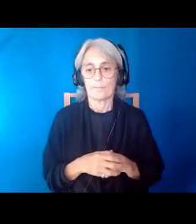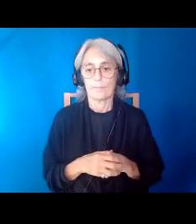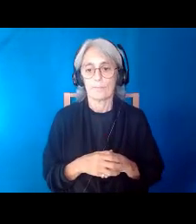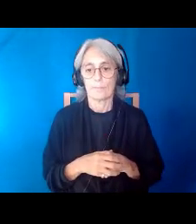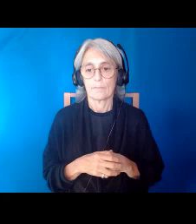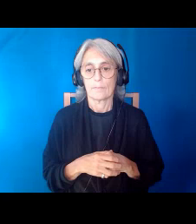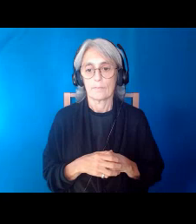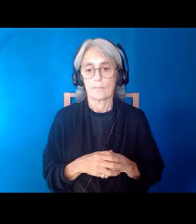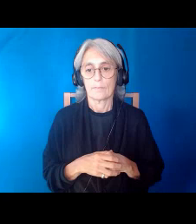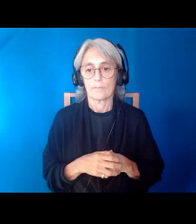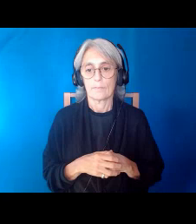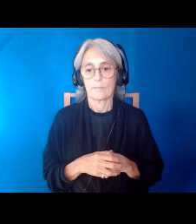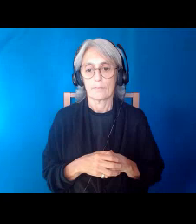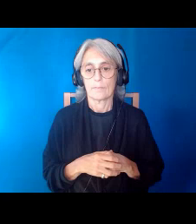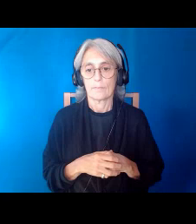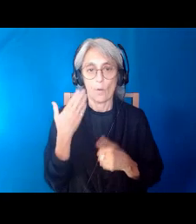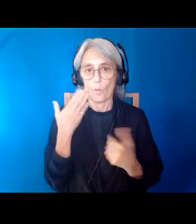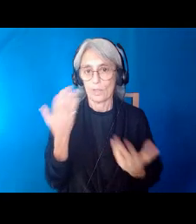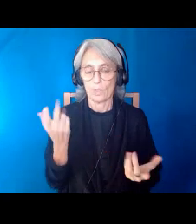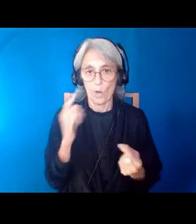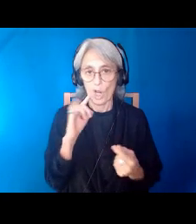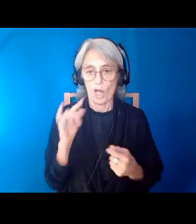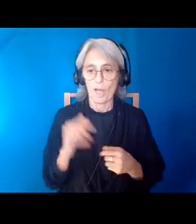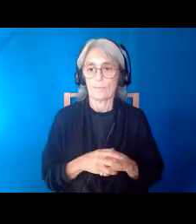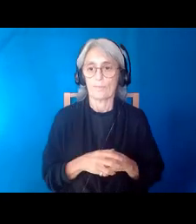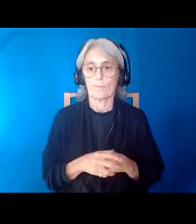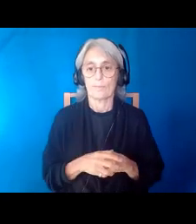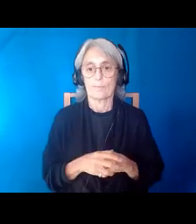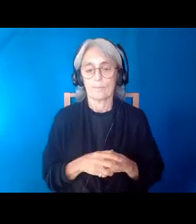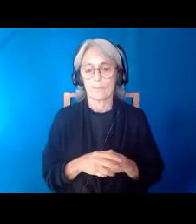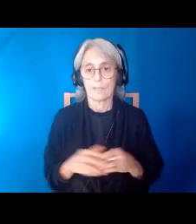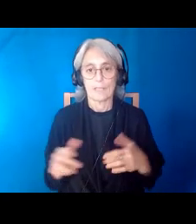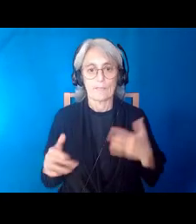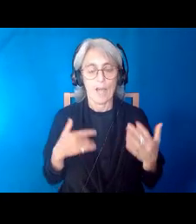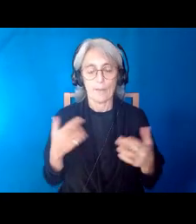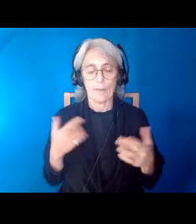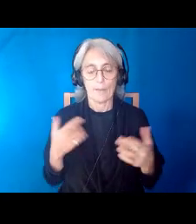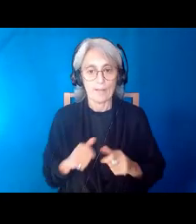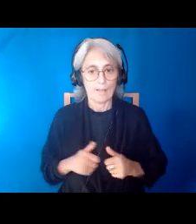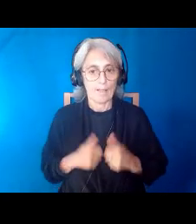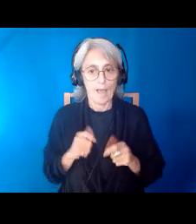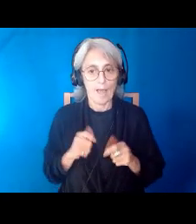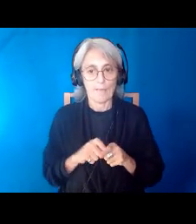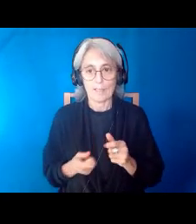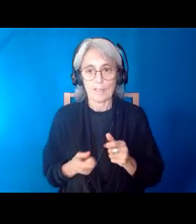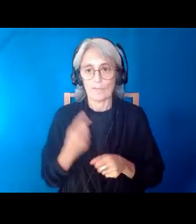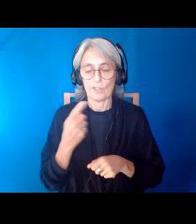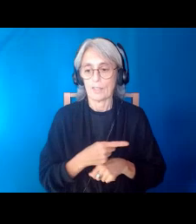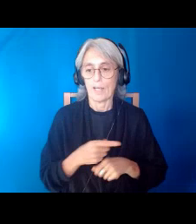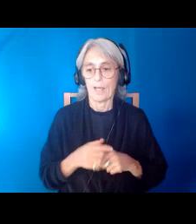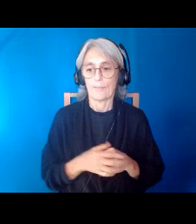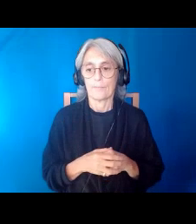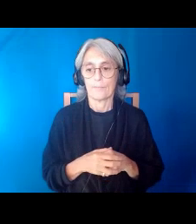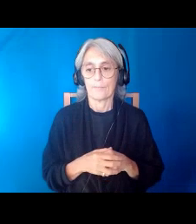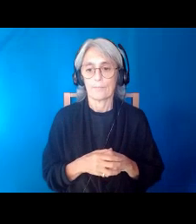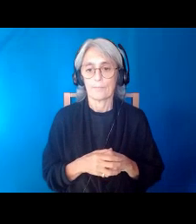look like 3 years ago, and it's just vibrant and as alive as it was the first day. Your